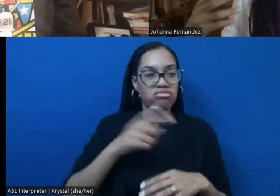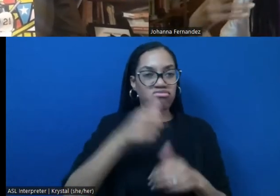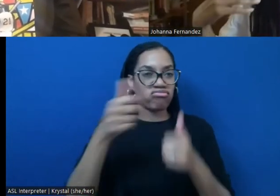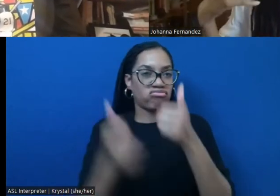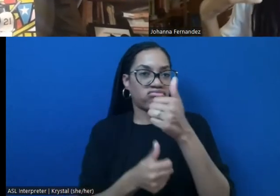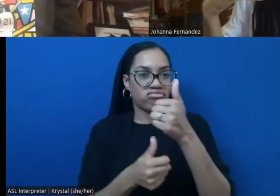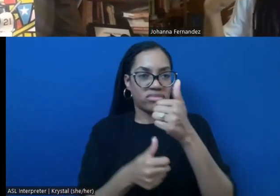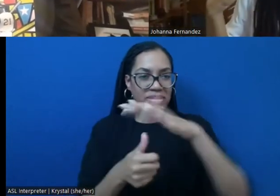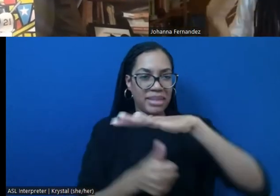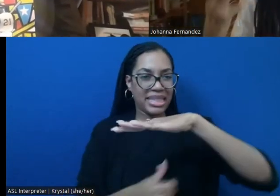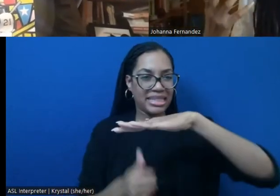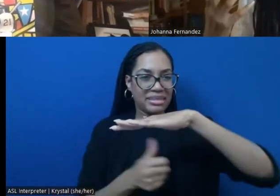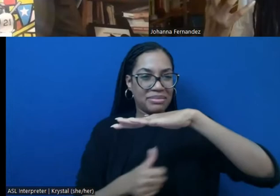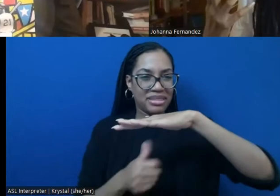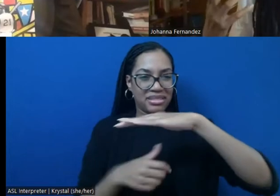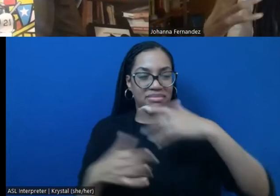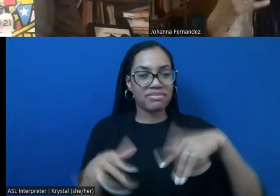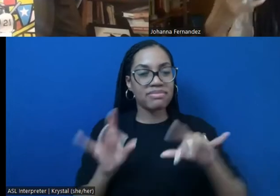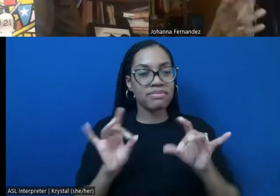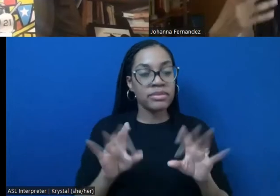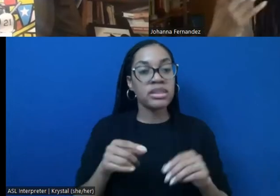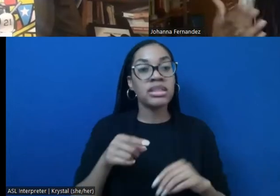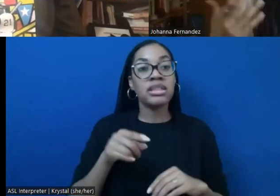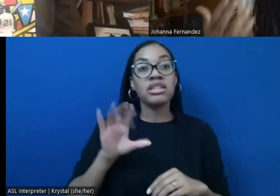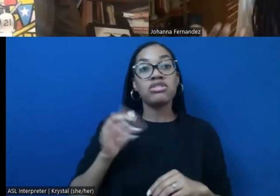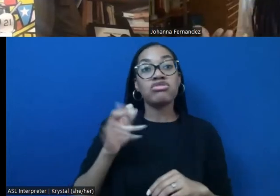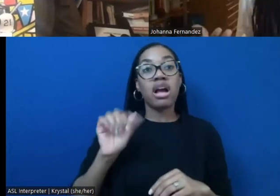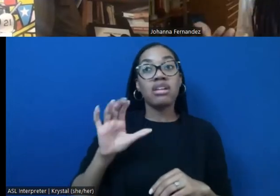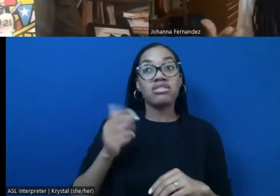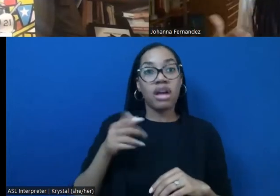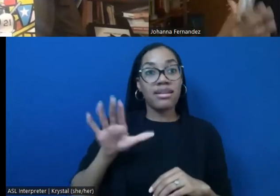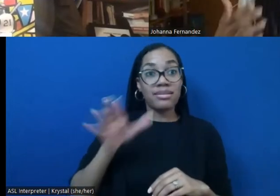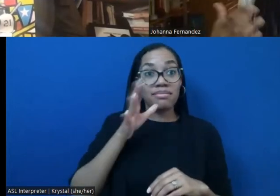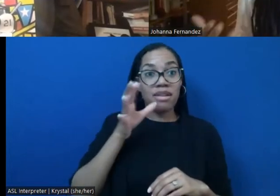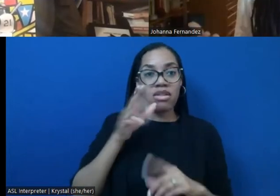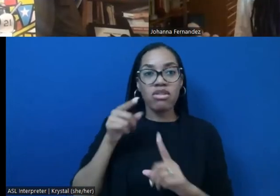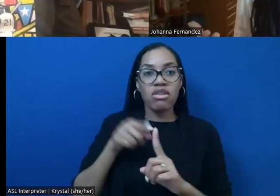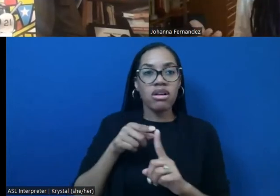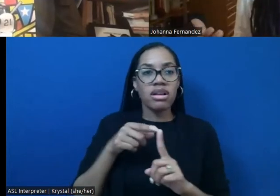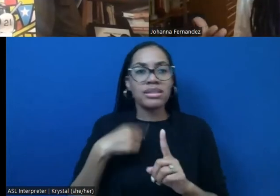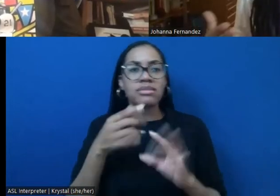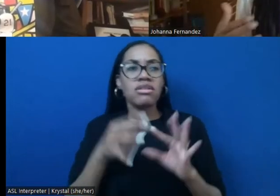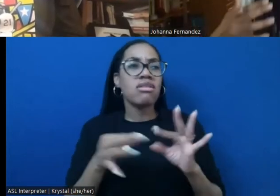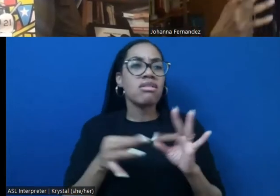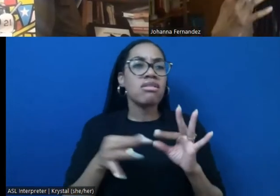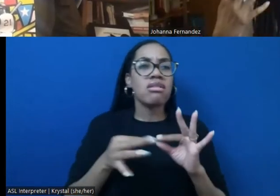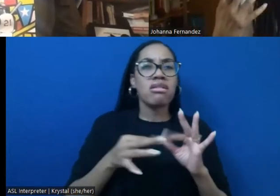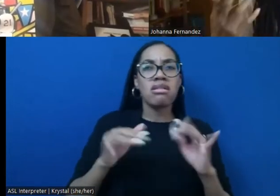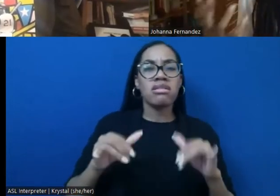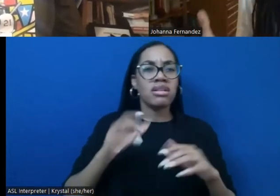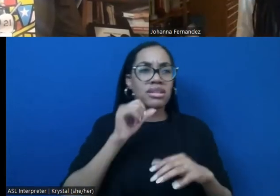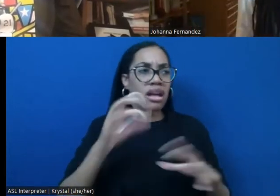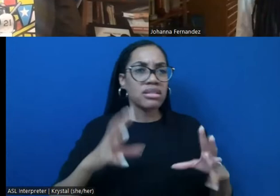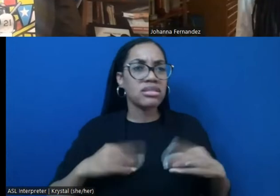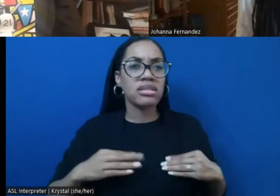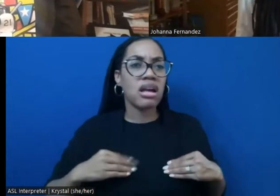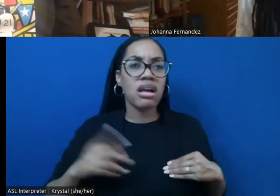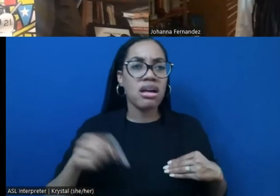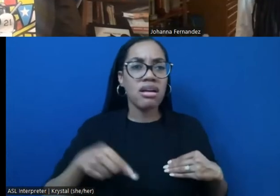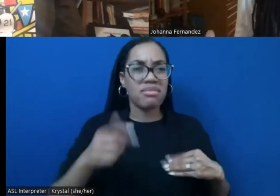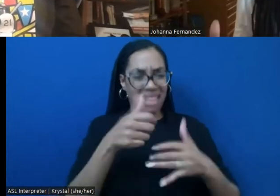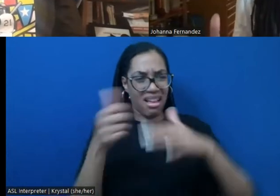hears the priest talk about Black Americans as niggers. And he is